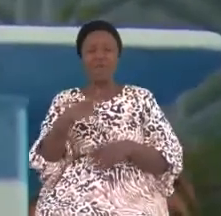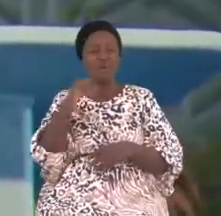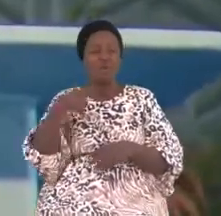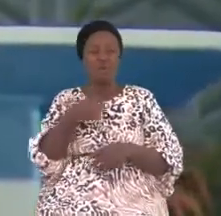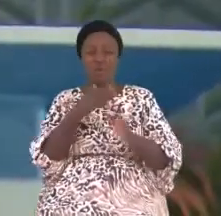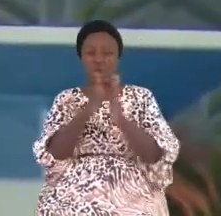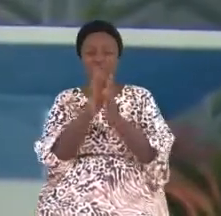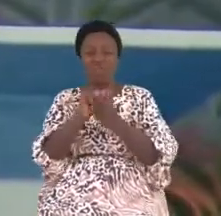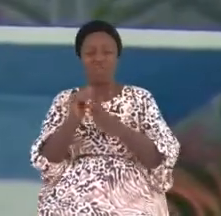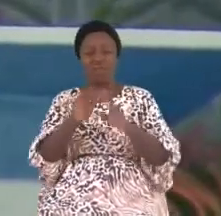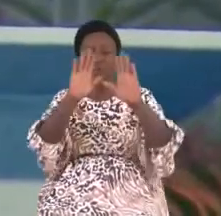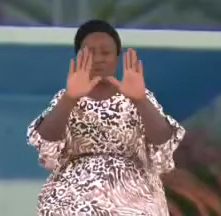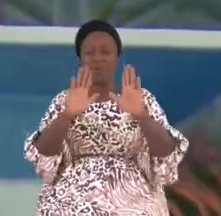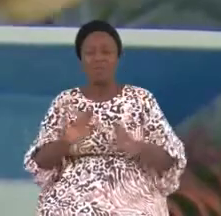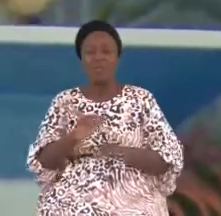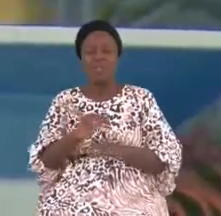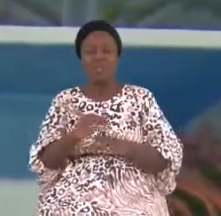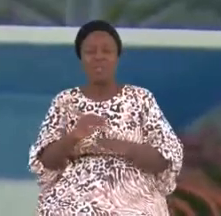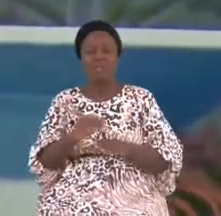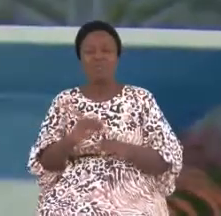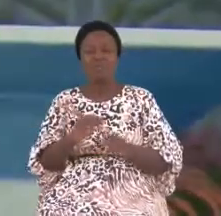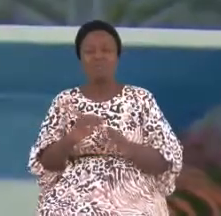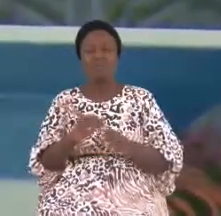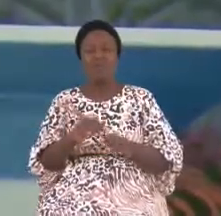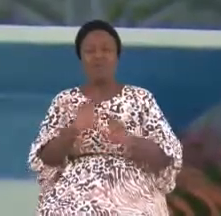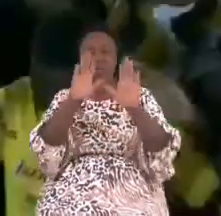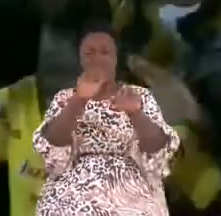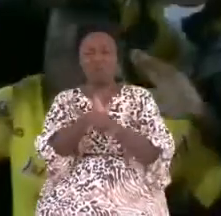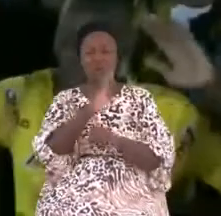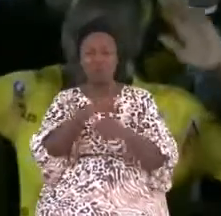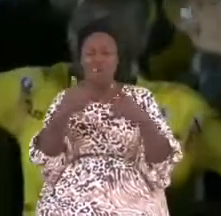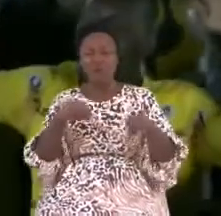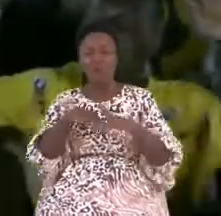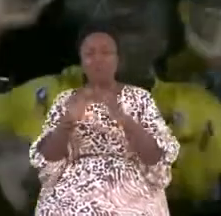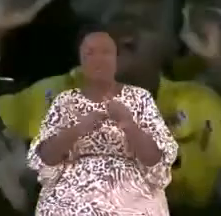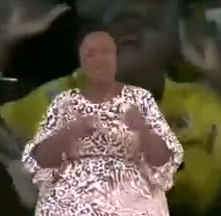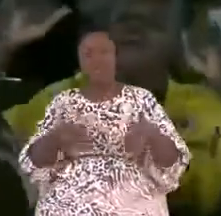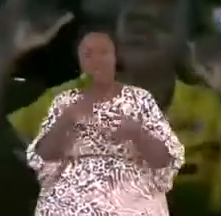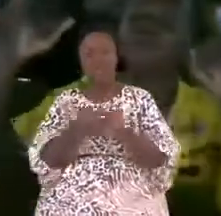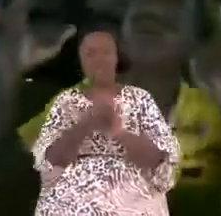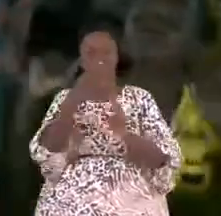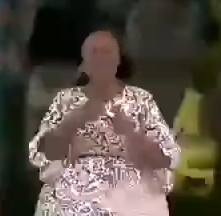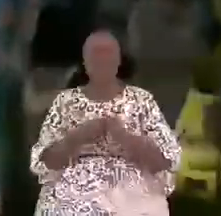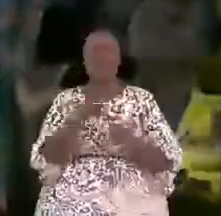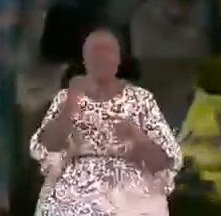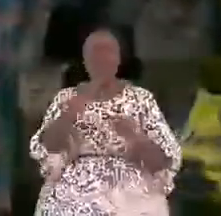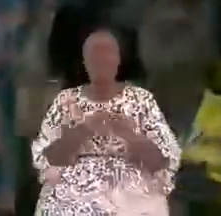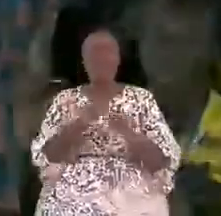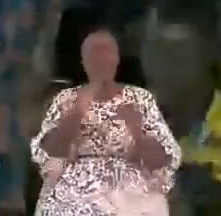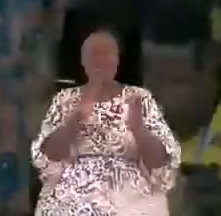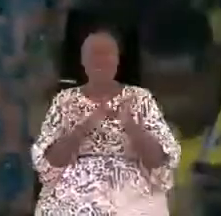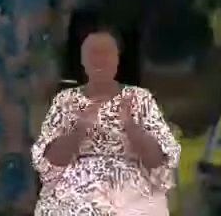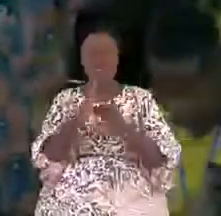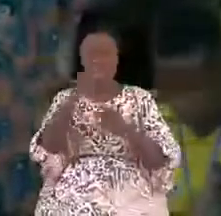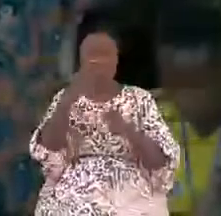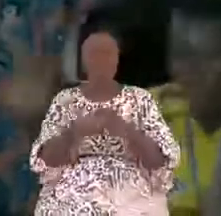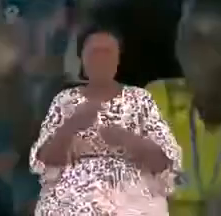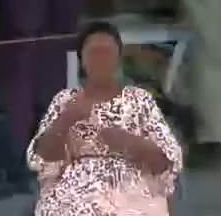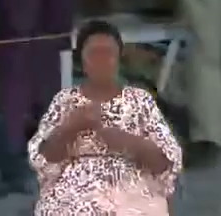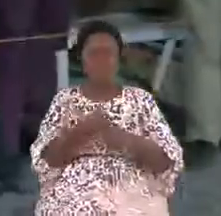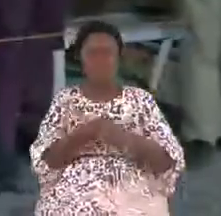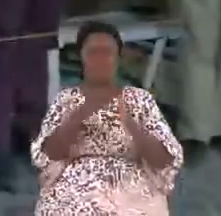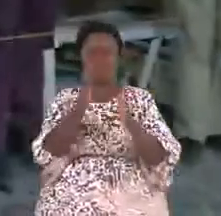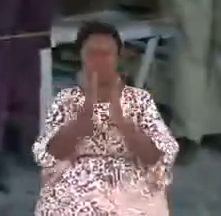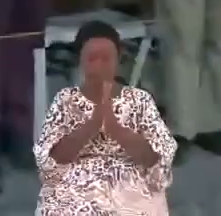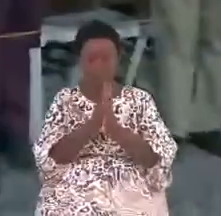mighty miracle will happen in every life in jesus name we pray